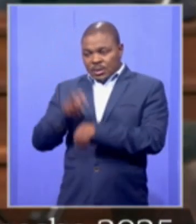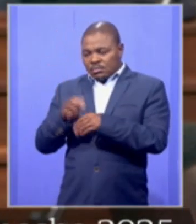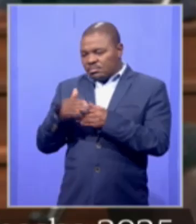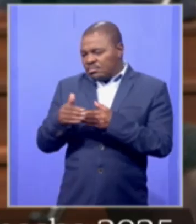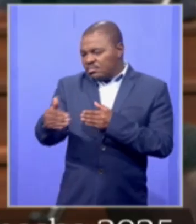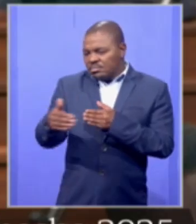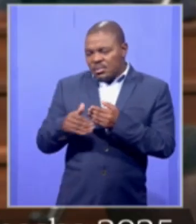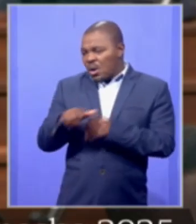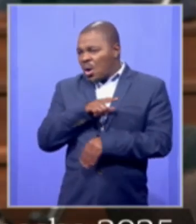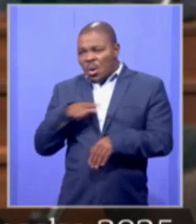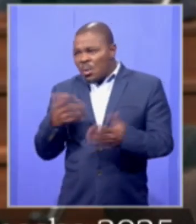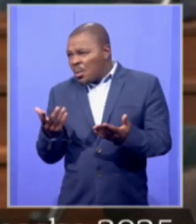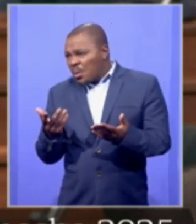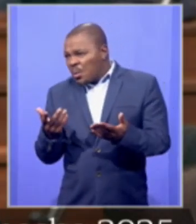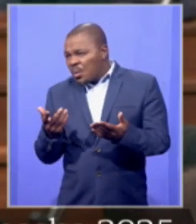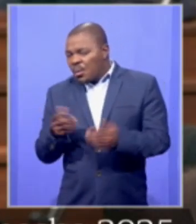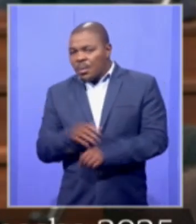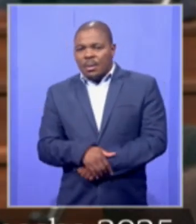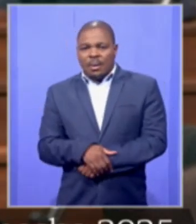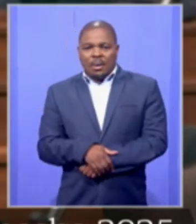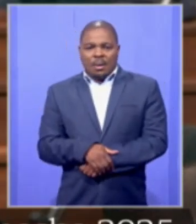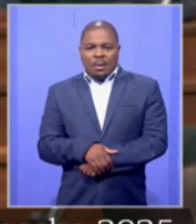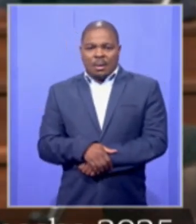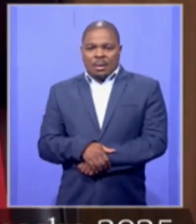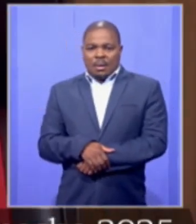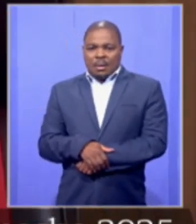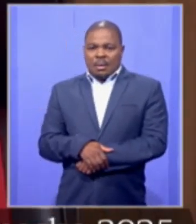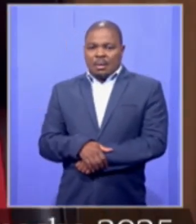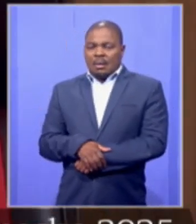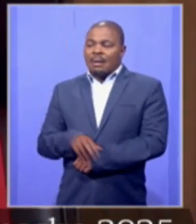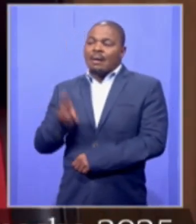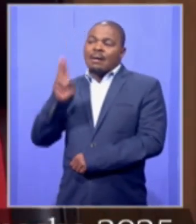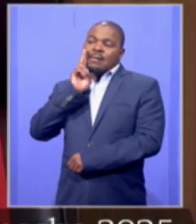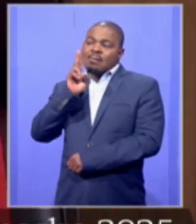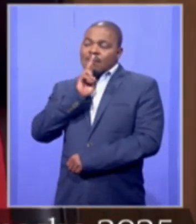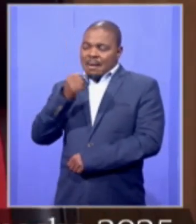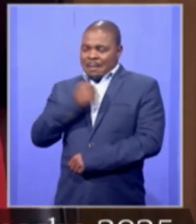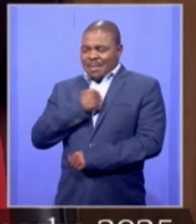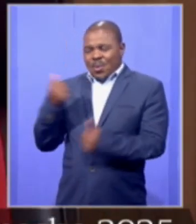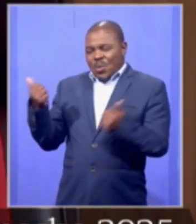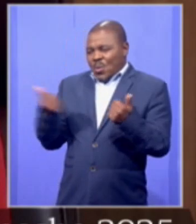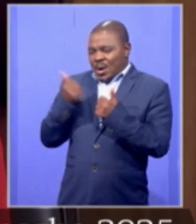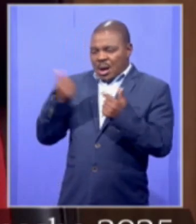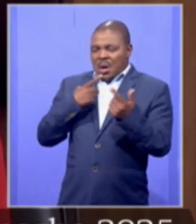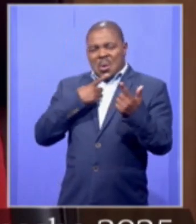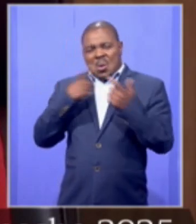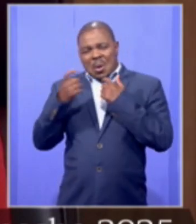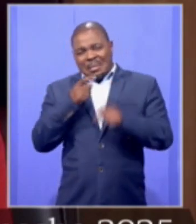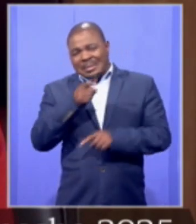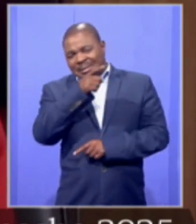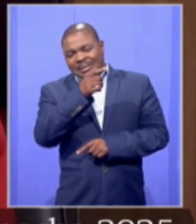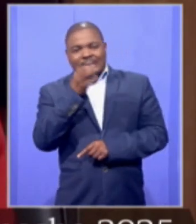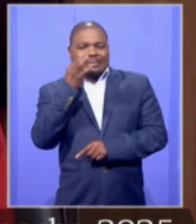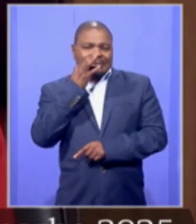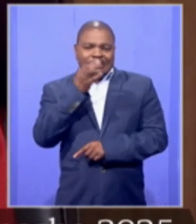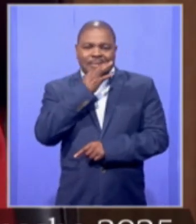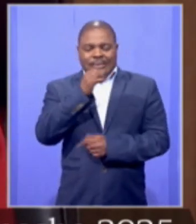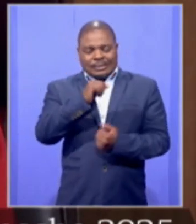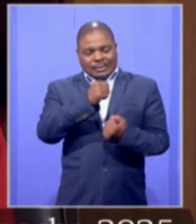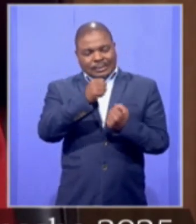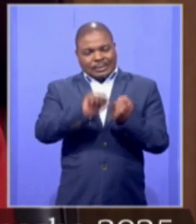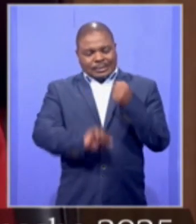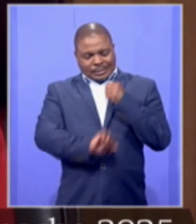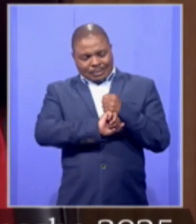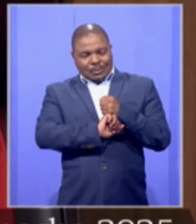to do that? My uncle was already complaining that his support,